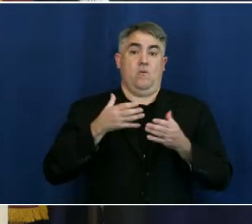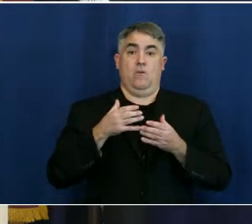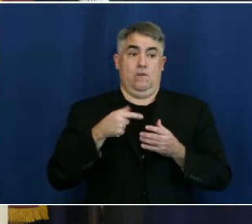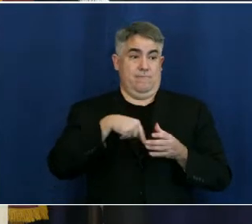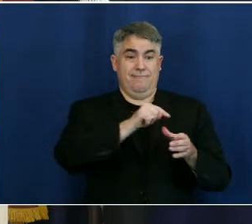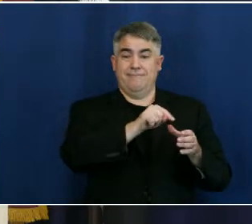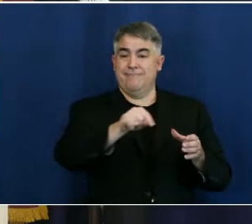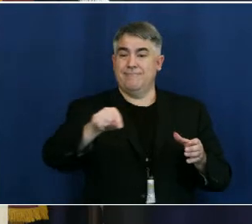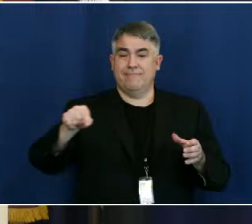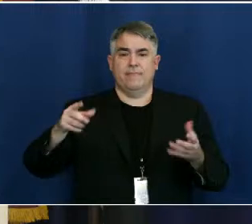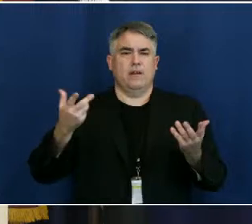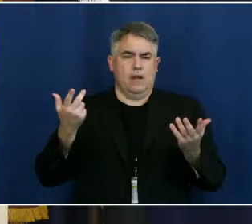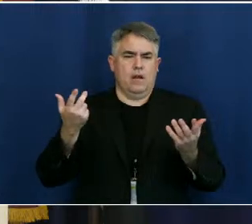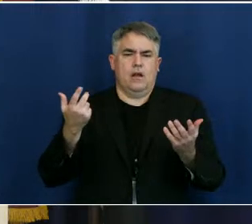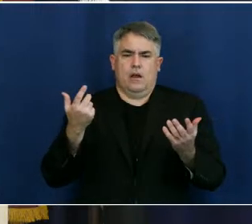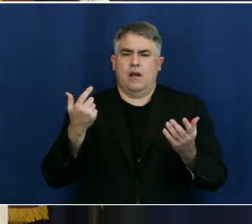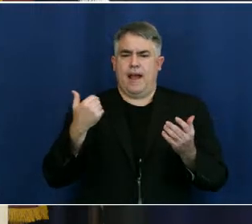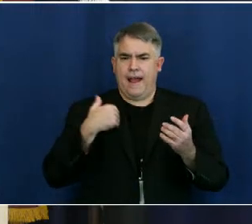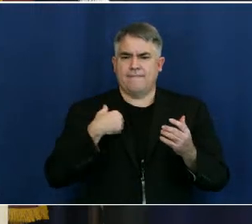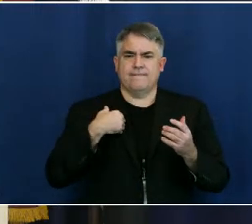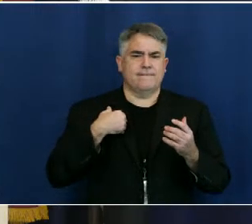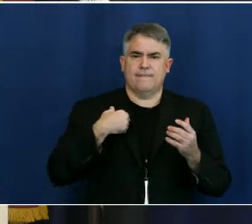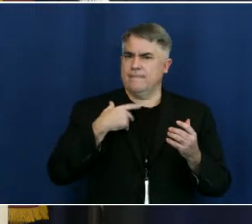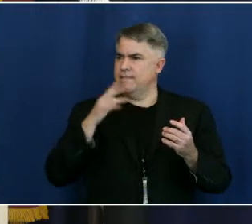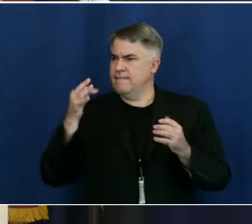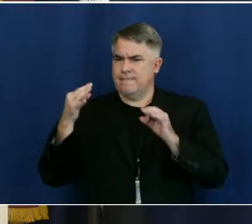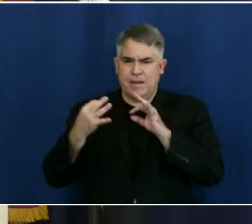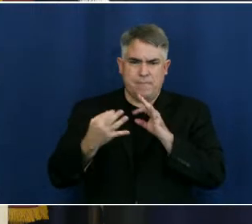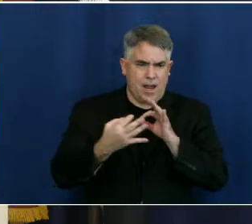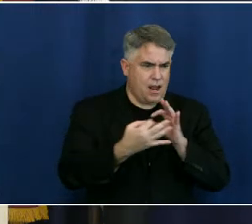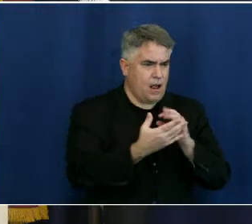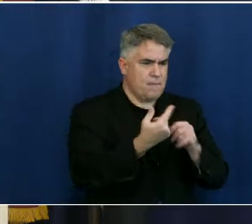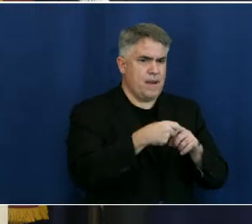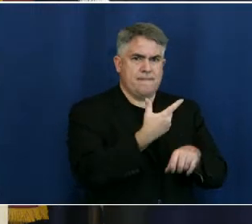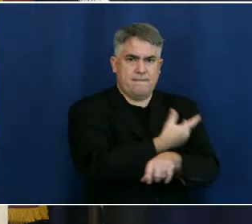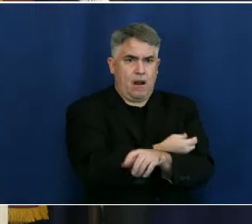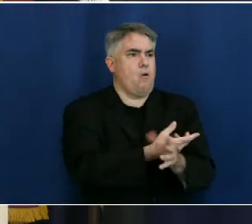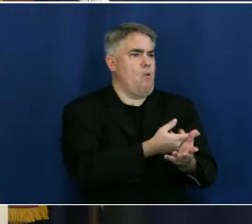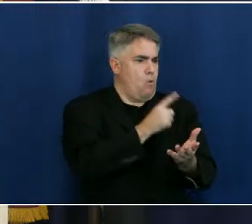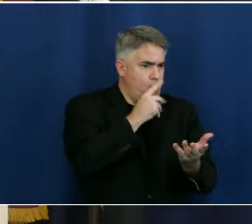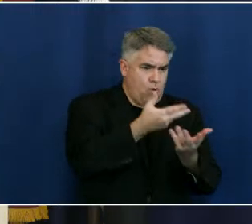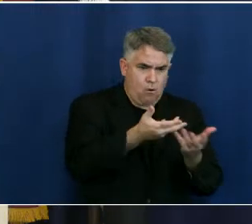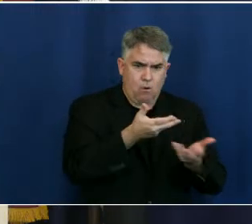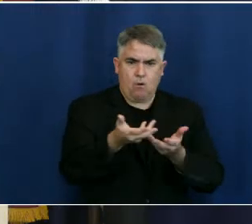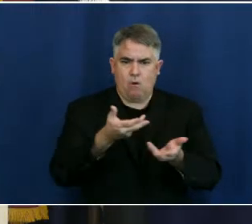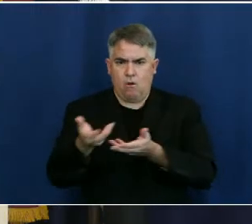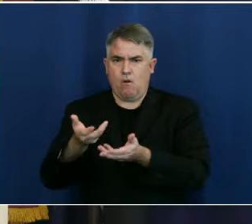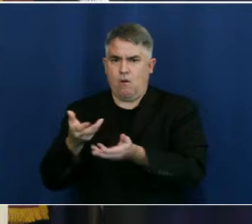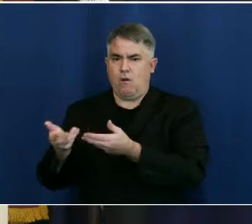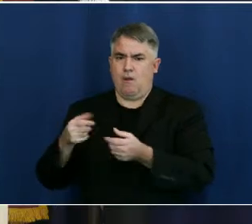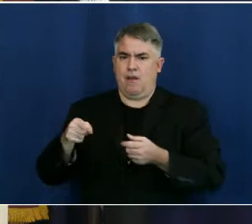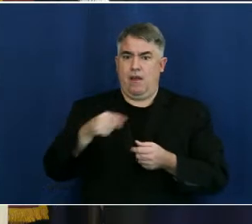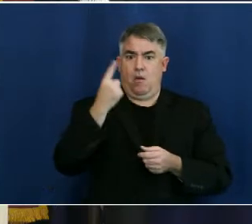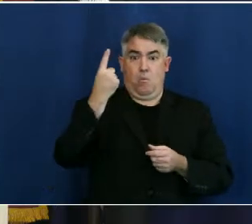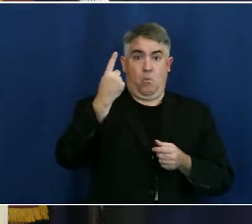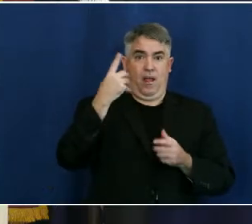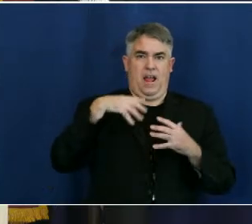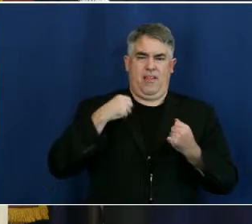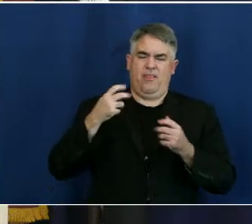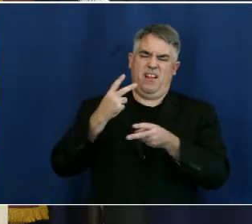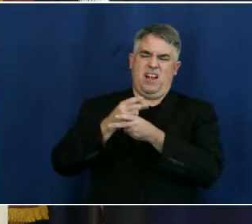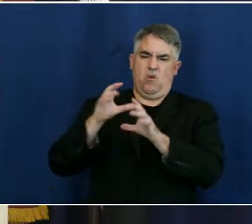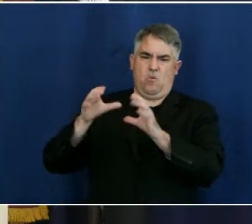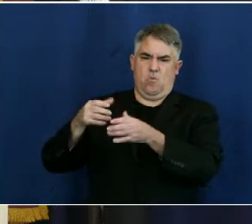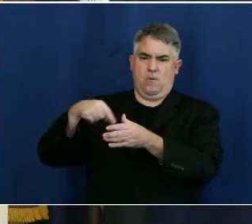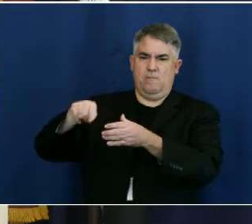feedback around vaccines, and so we've heard loud and clear. One of the Promotora program or community health worker program that has been created is as